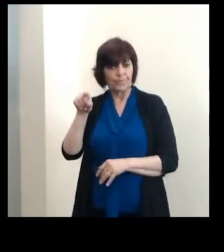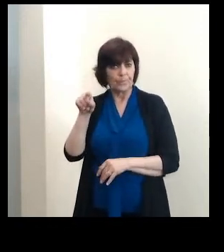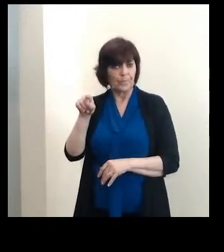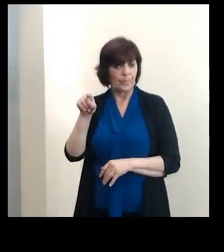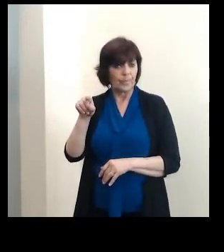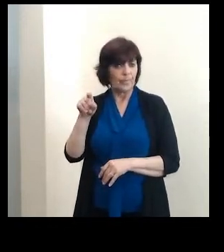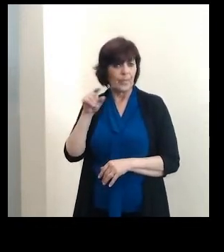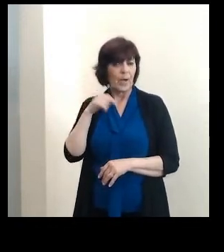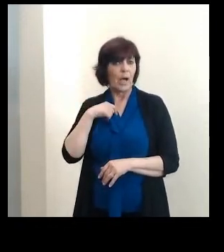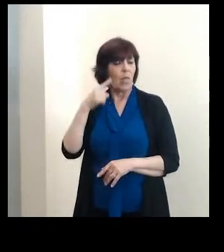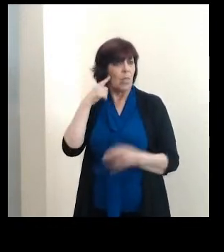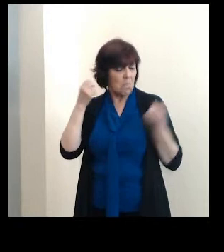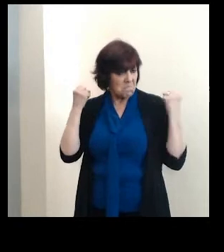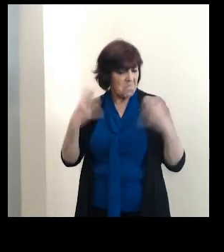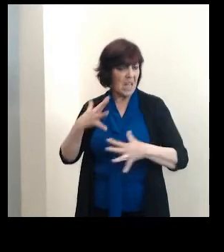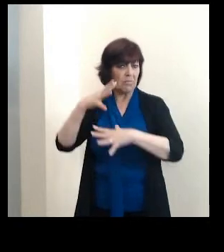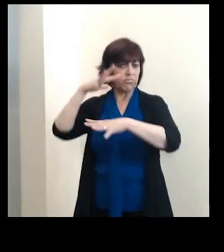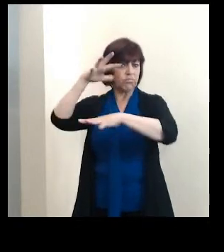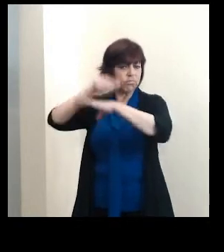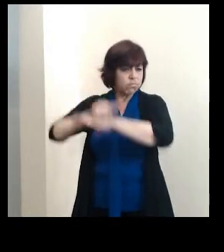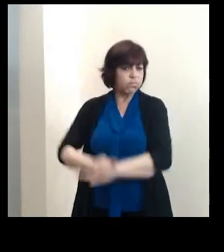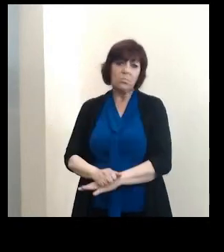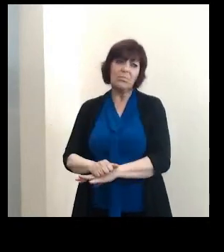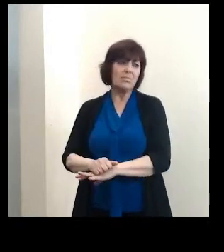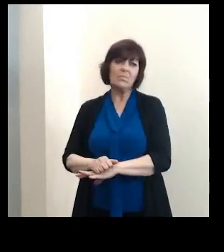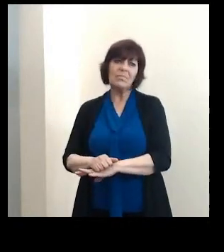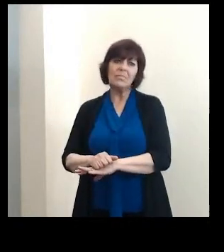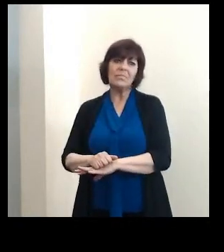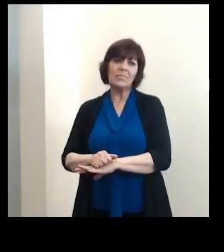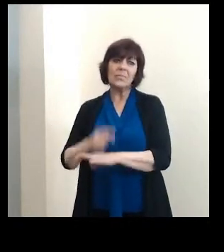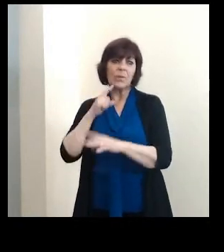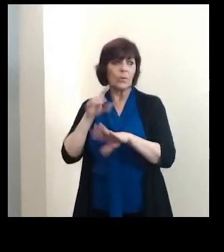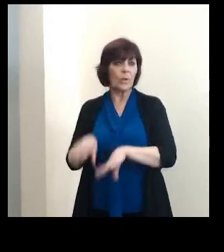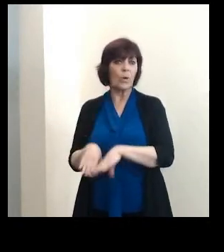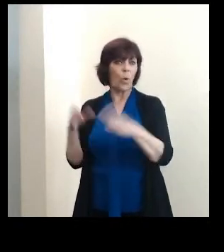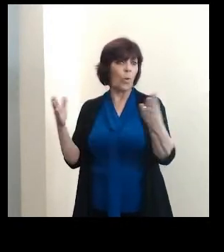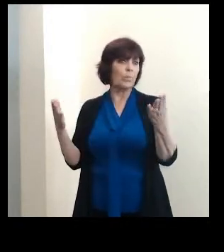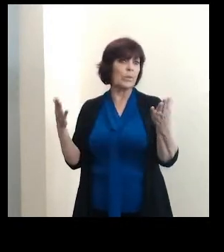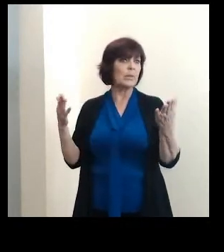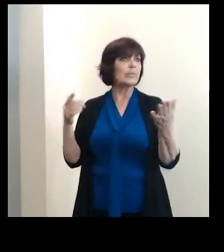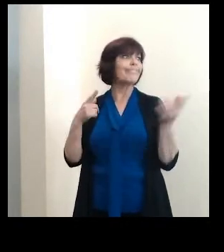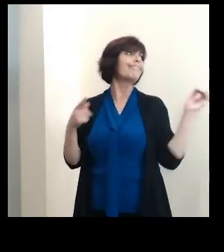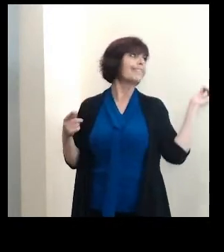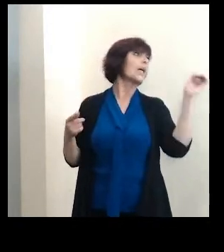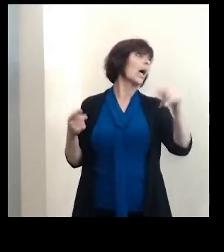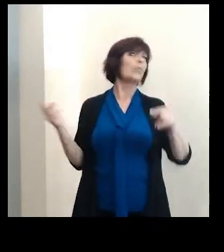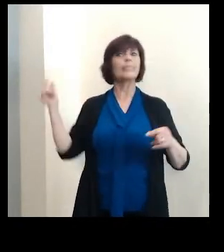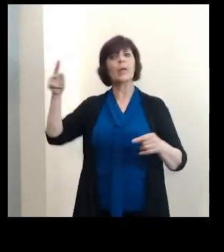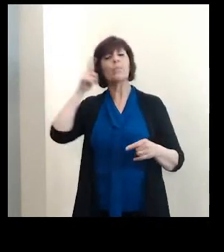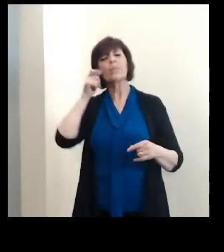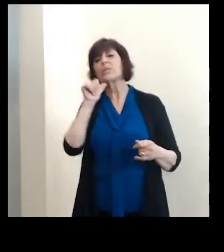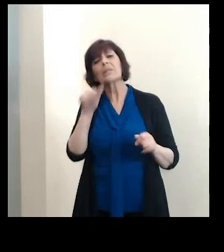didn't get as many people signing up as we originally thought we were going to, and we were able to open it up for the general public as a result of it. So